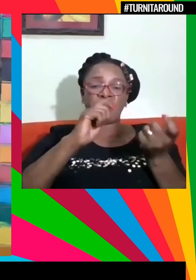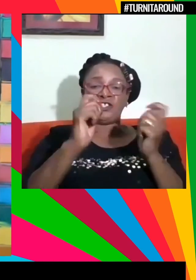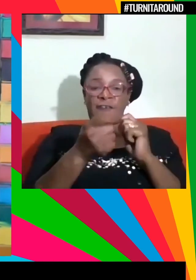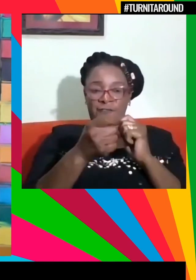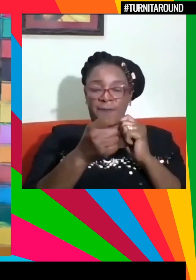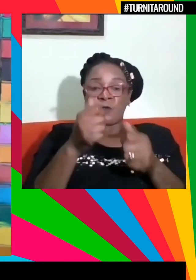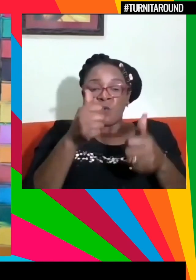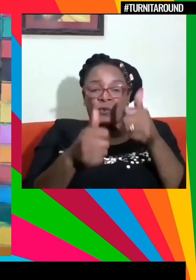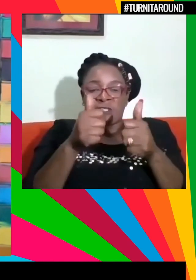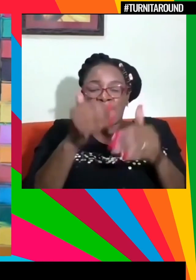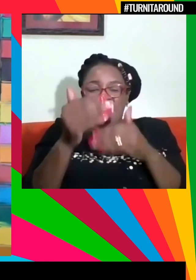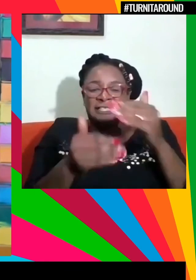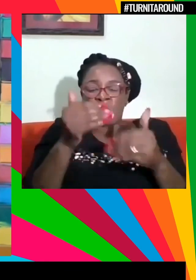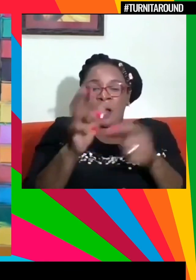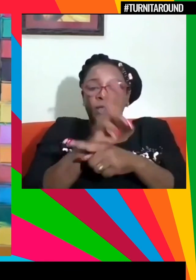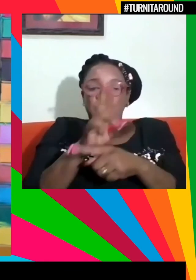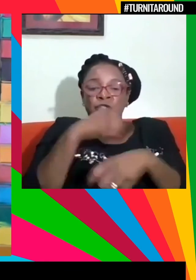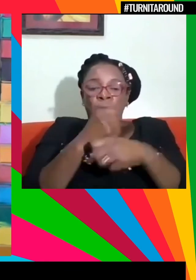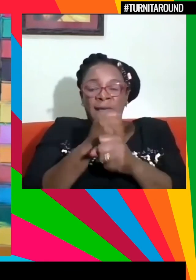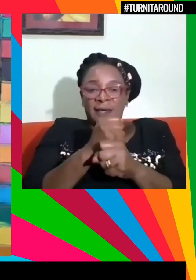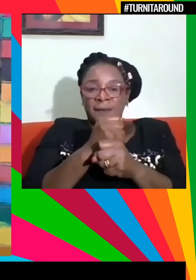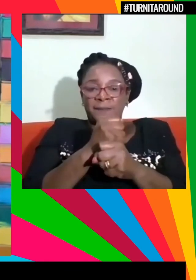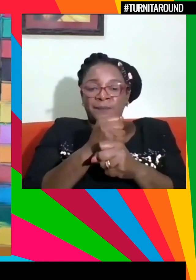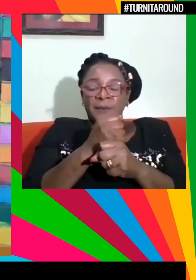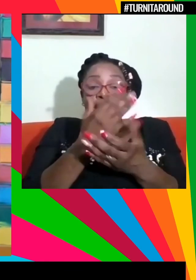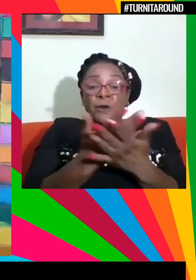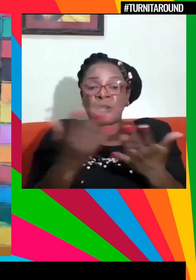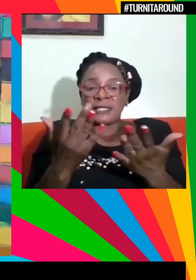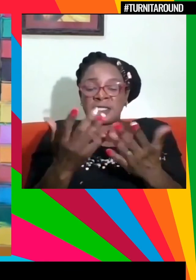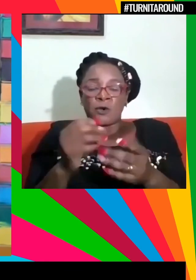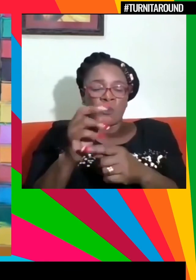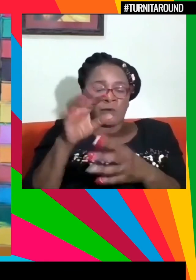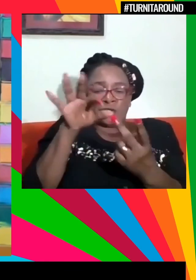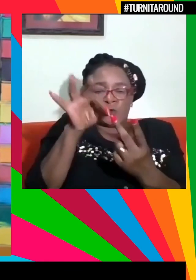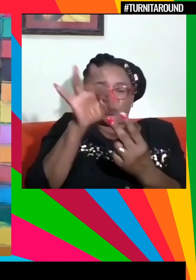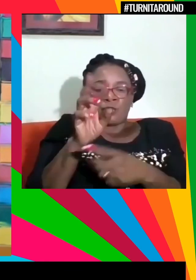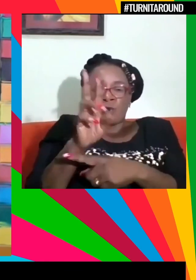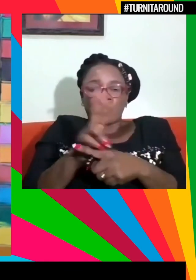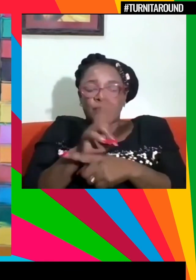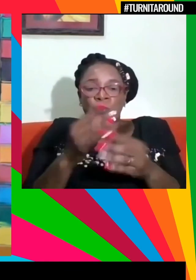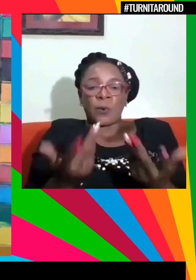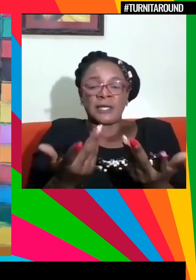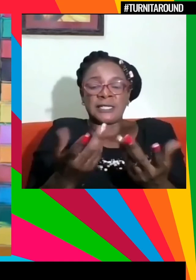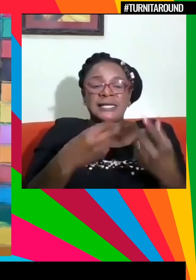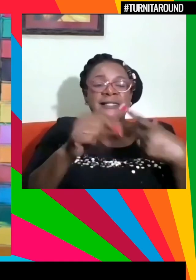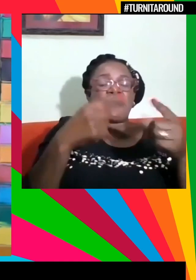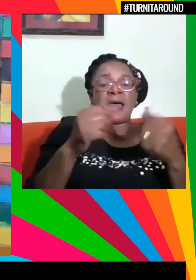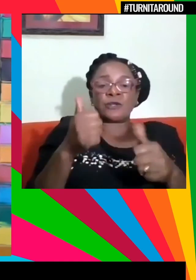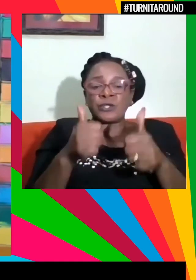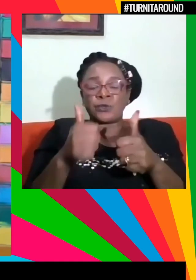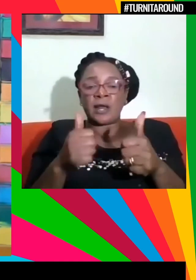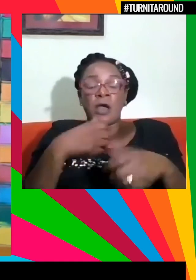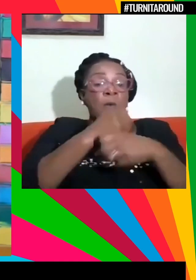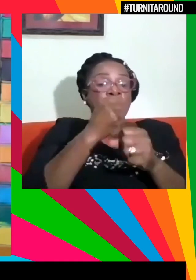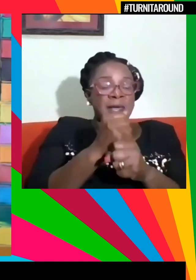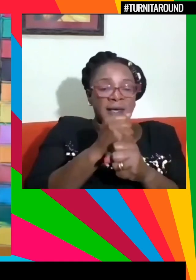Which materials are we using to make our products? What are we choosing to consume? Which suppliers are we working with to make them? Are they the